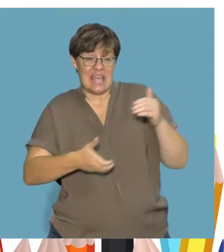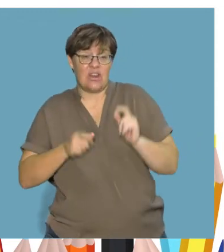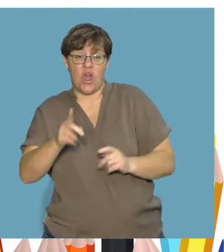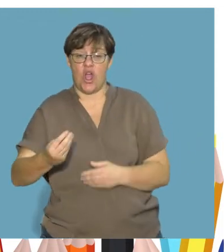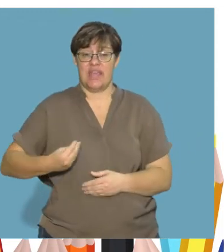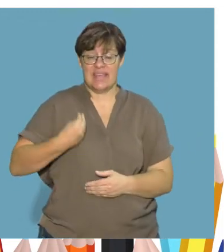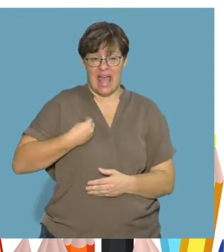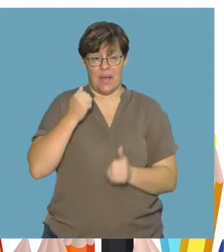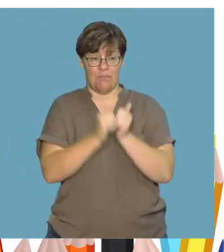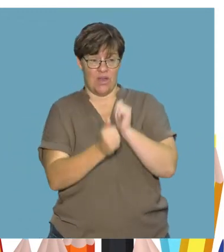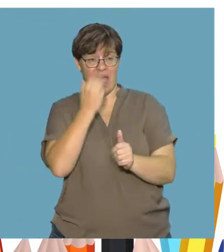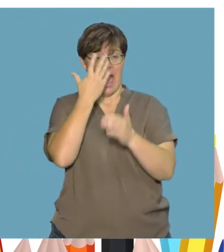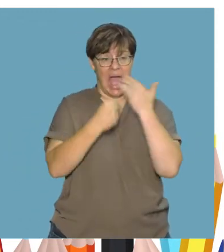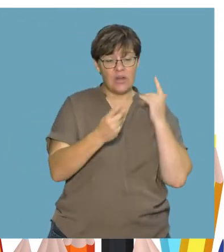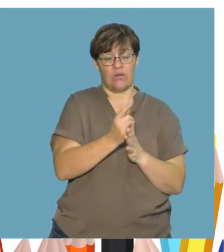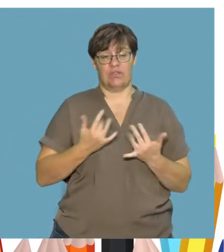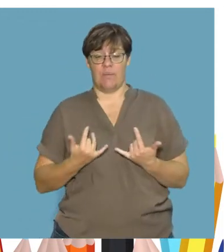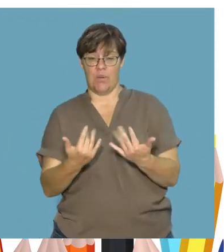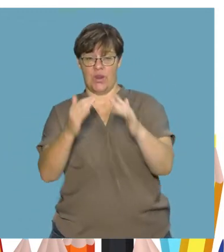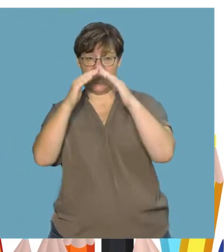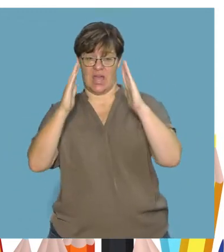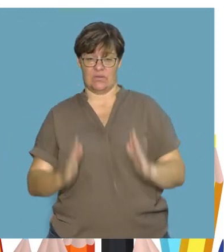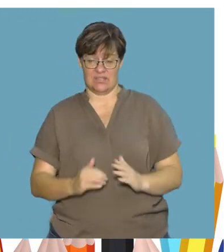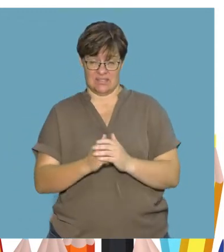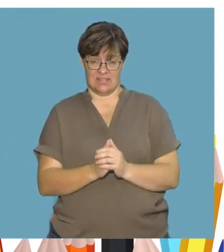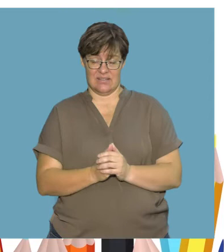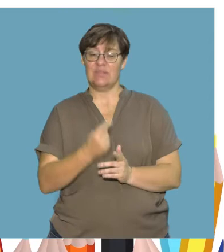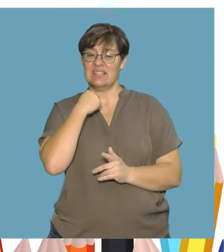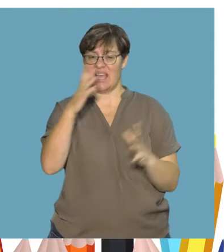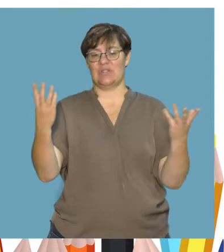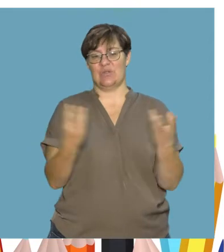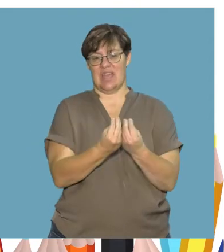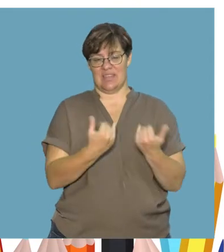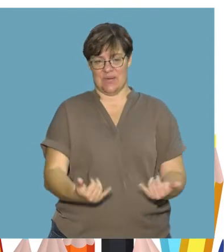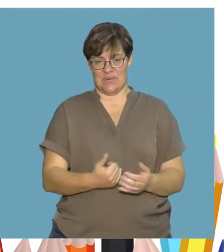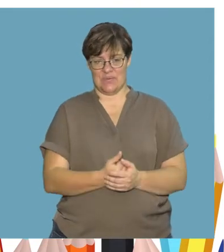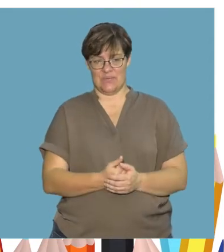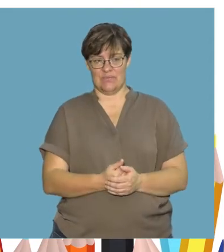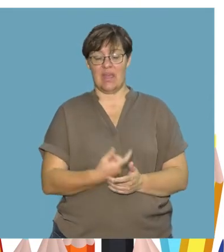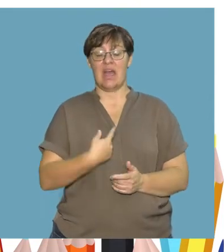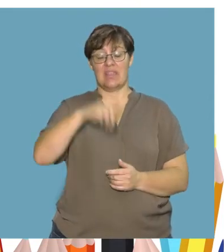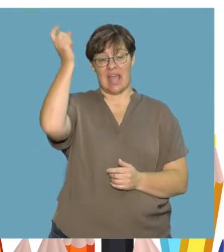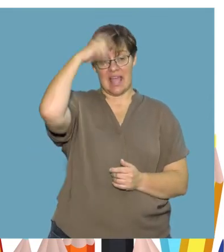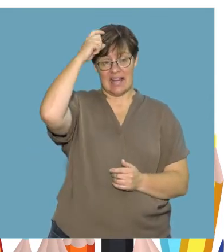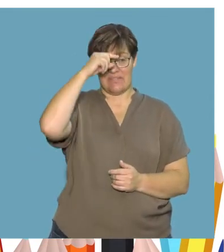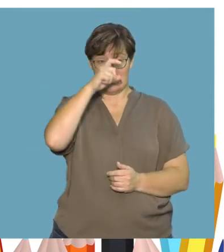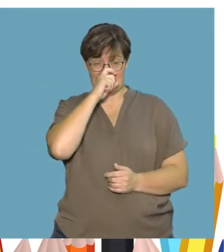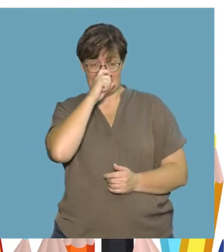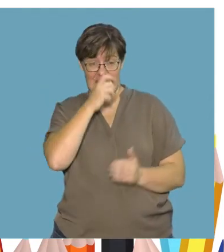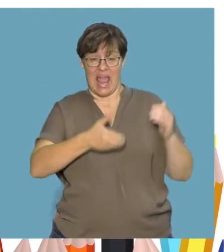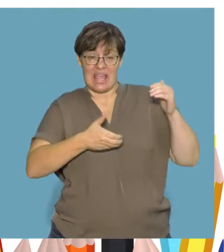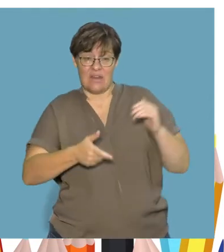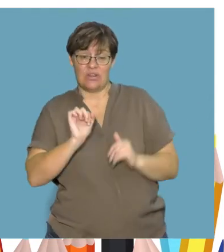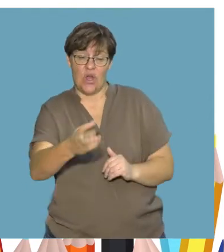young brother out of the burning house. Let's say that together now. The clever sister carried